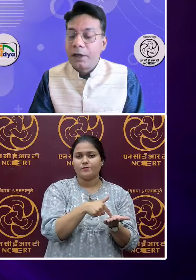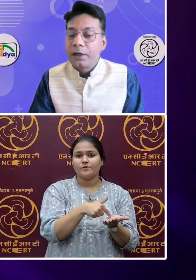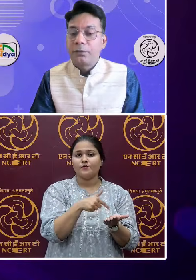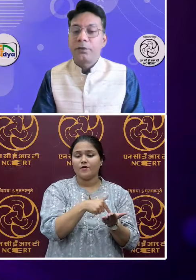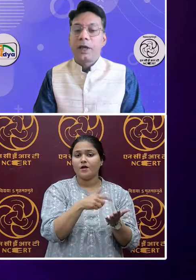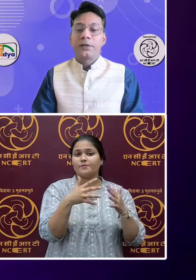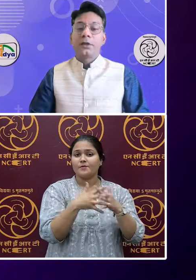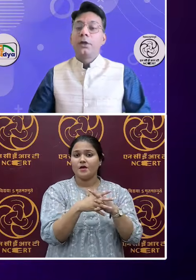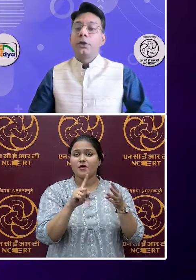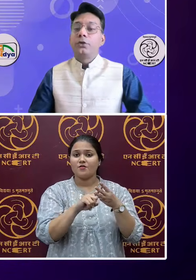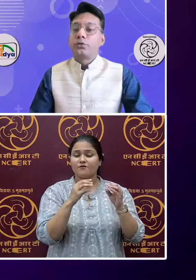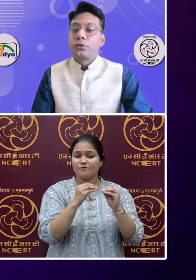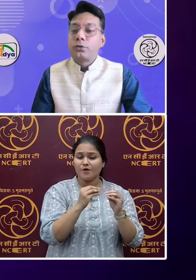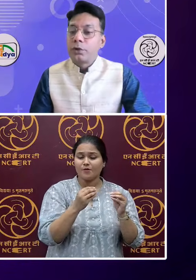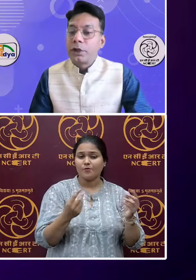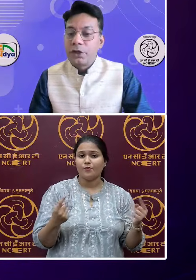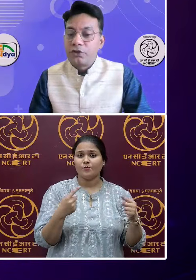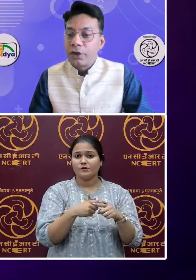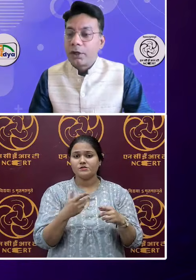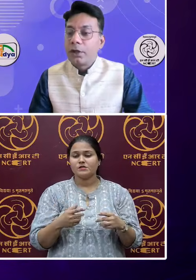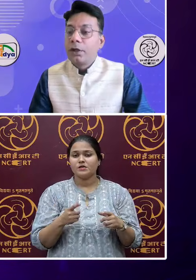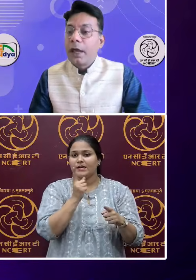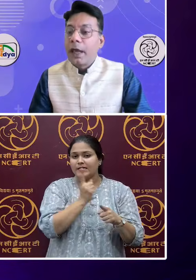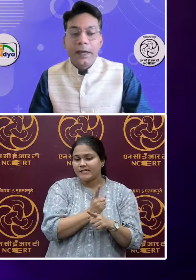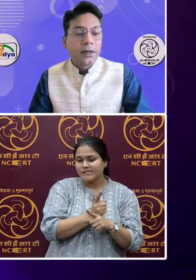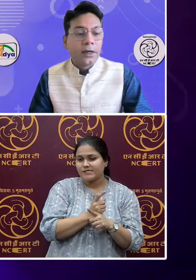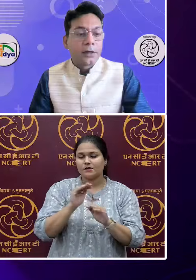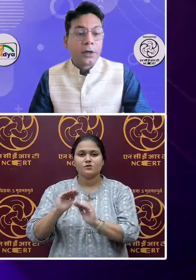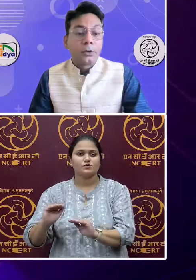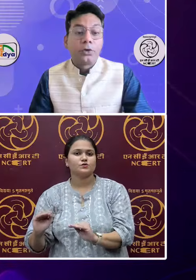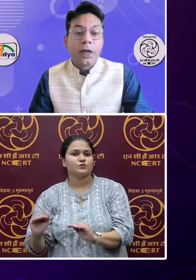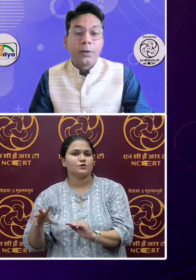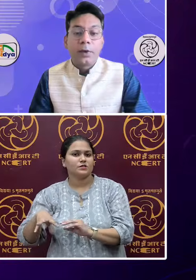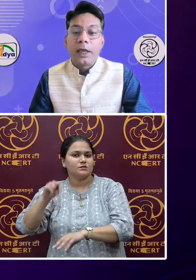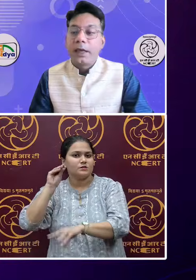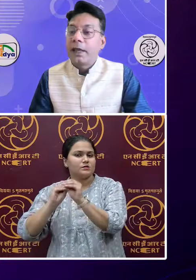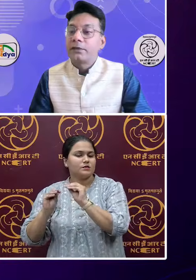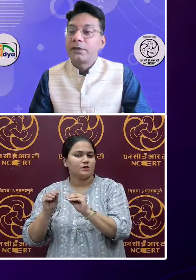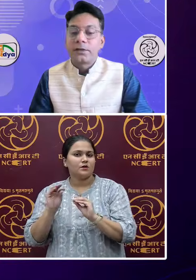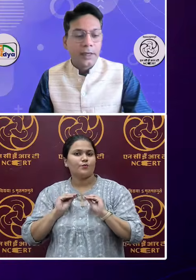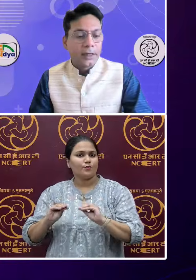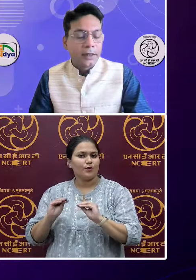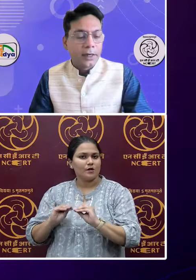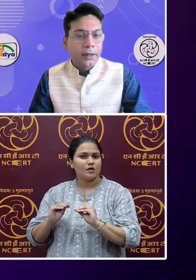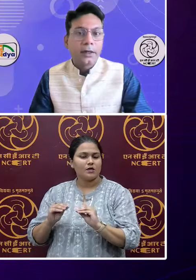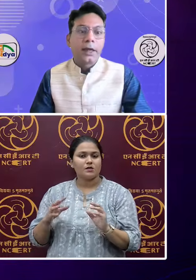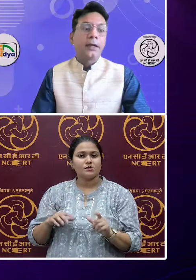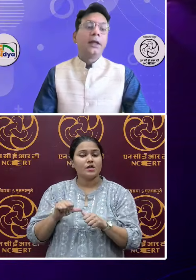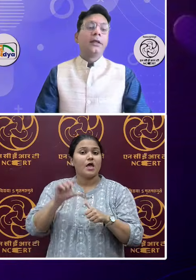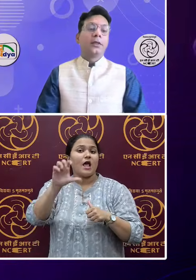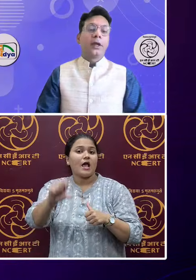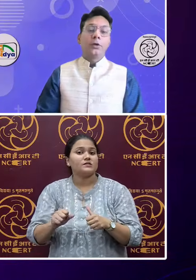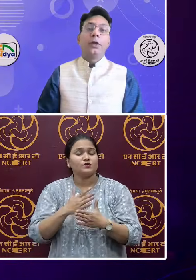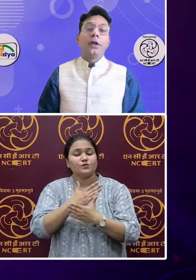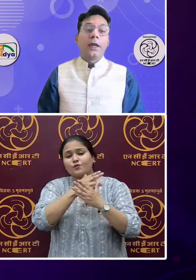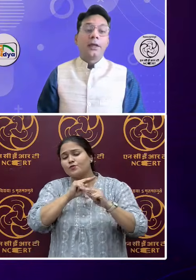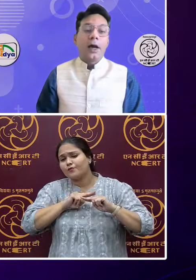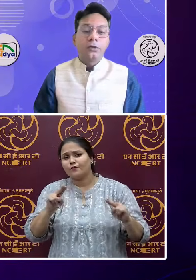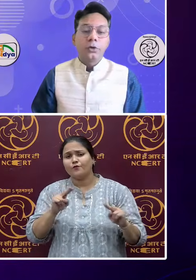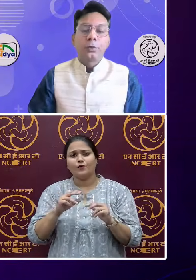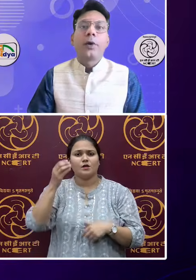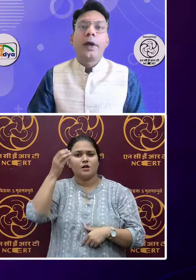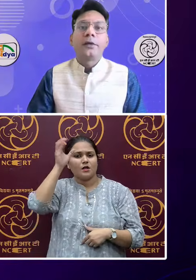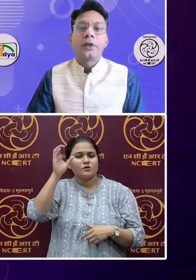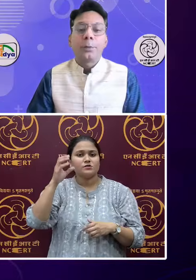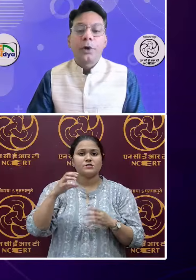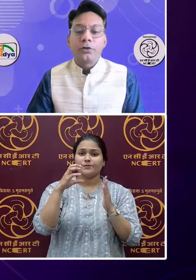web-enabled interface to the teacher and the learner to deliver and access e-content, correct? Then it